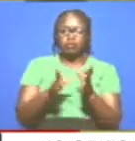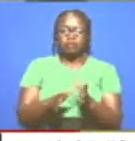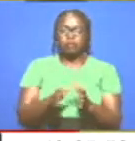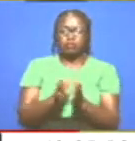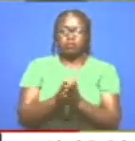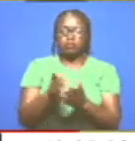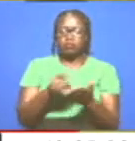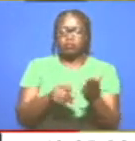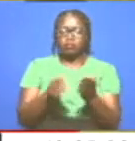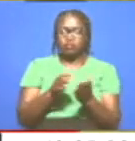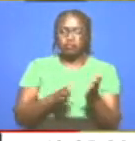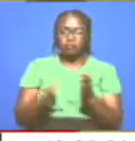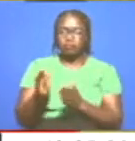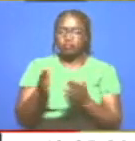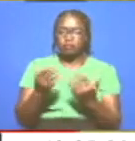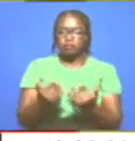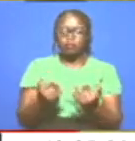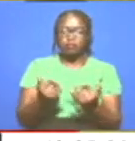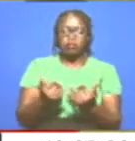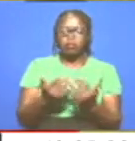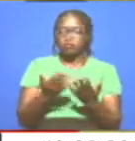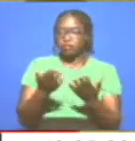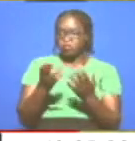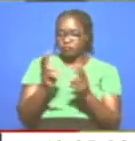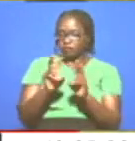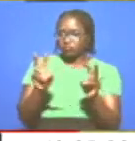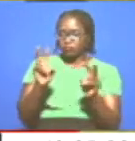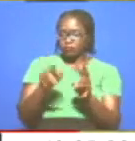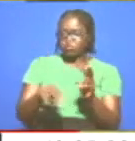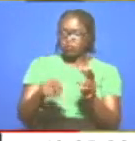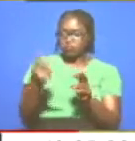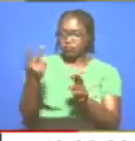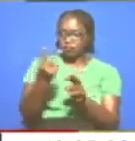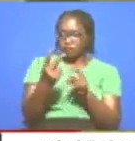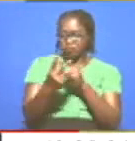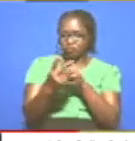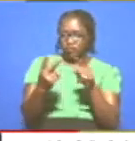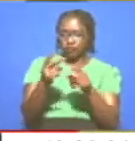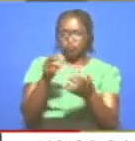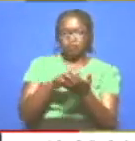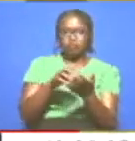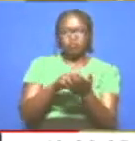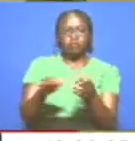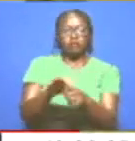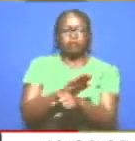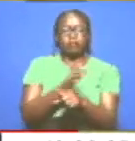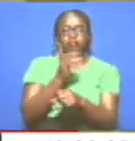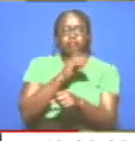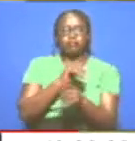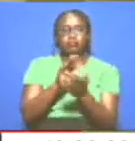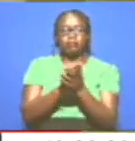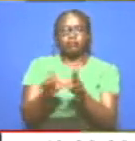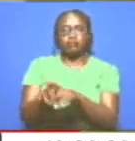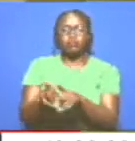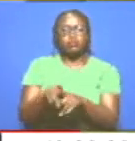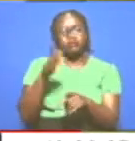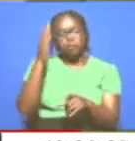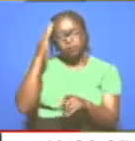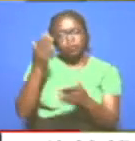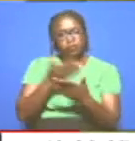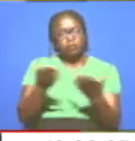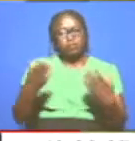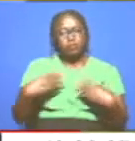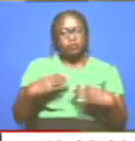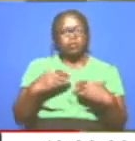the plan now that would be there to see that these two positions are filled, and also know that these people have got